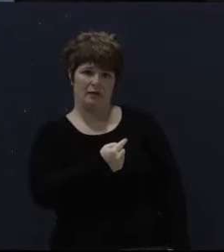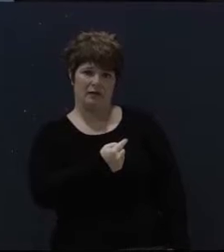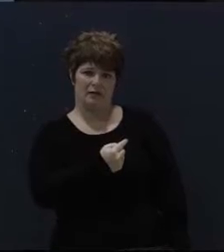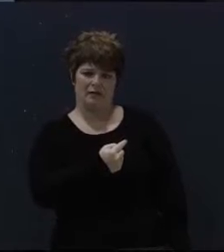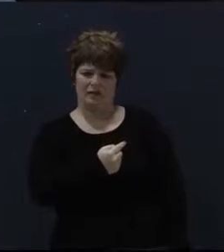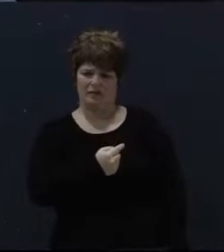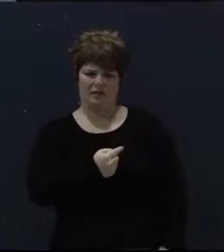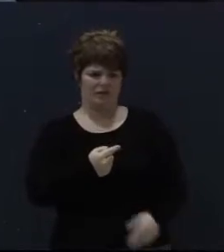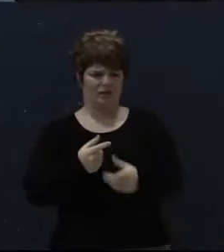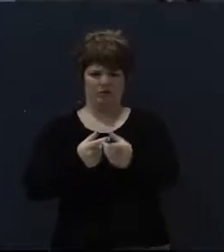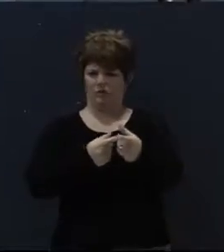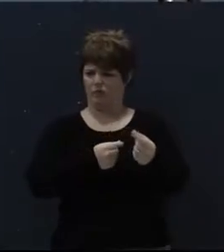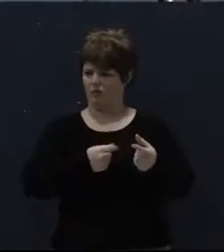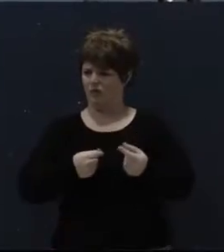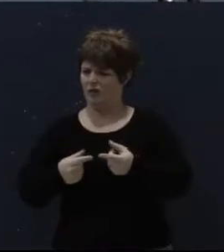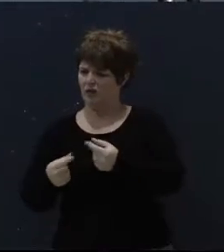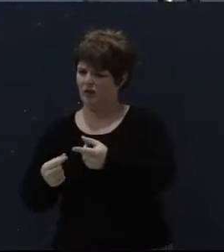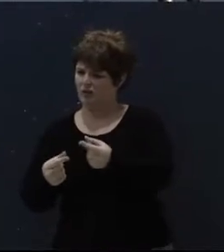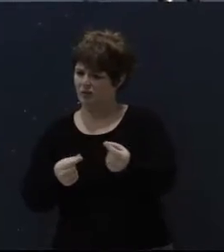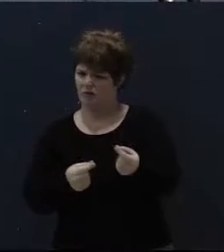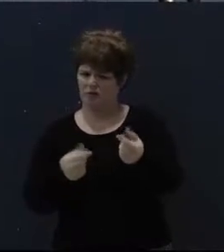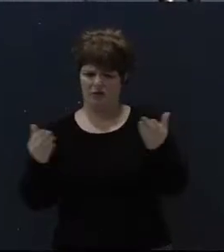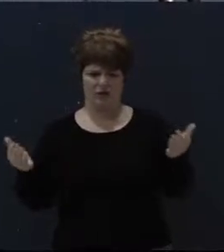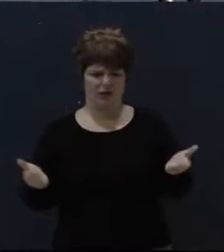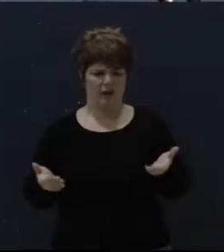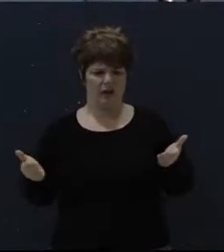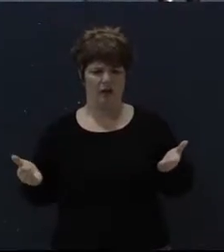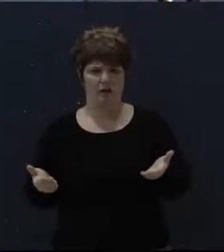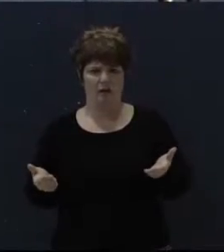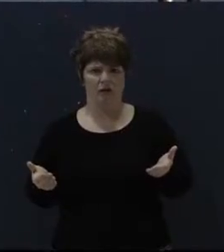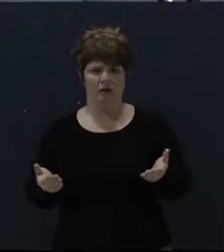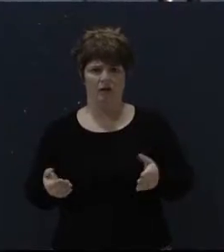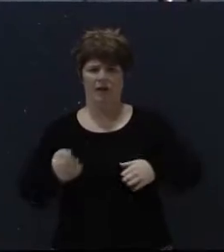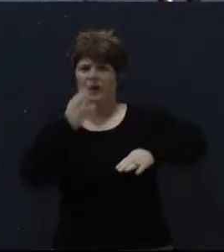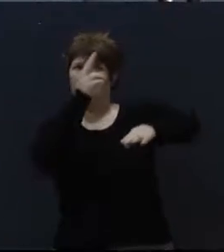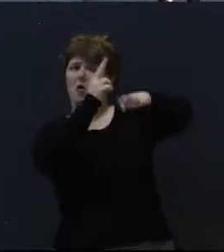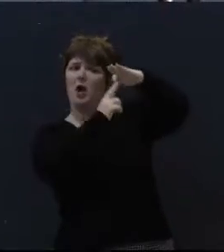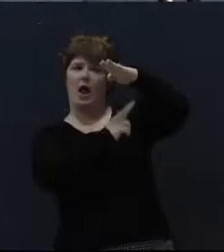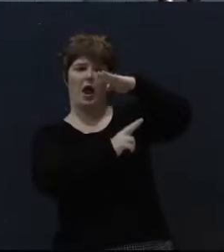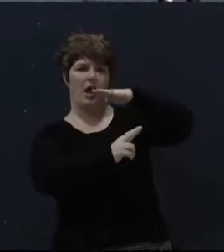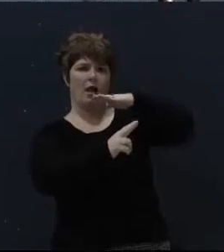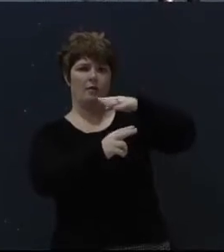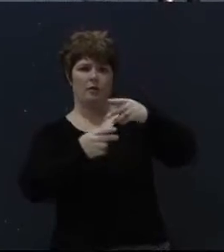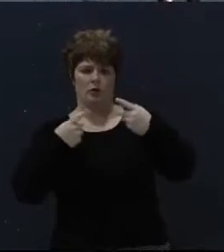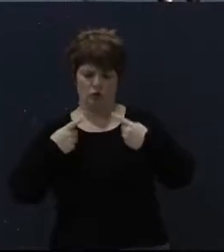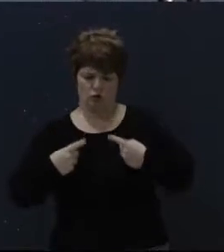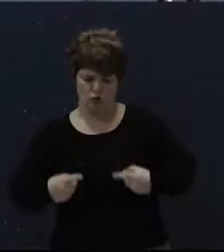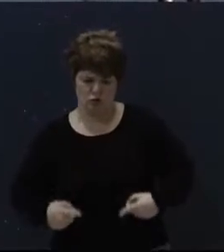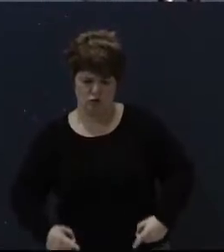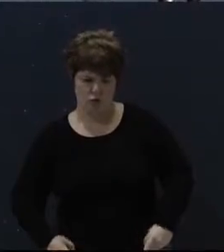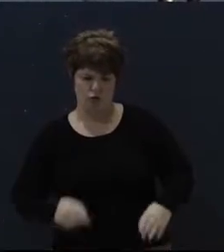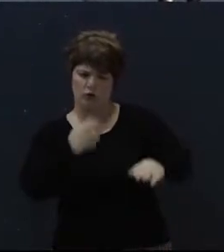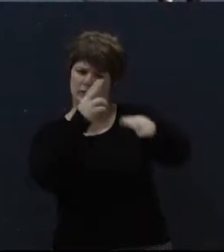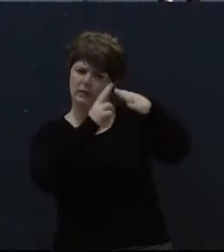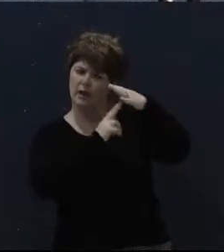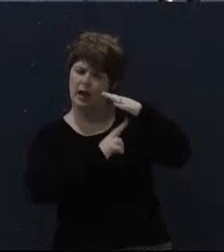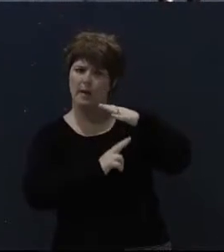man, what are they doing on a stage this big? They was humble, dressed humbly, dressed